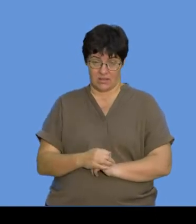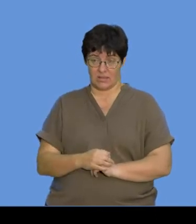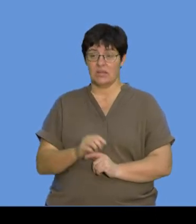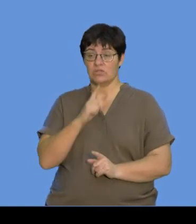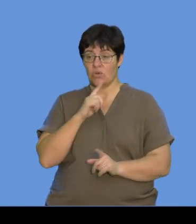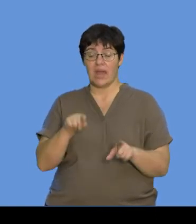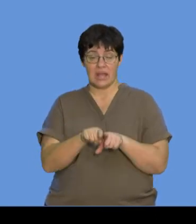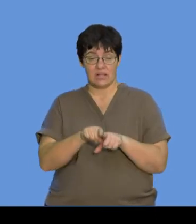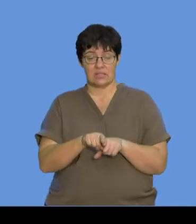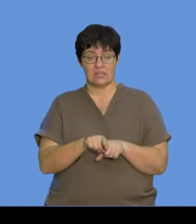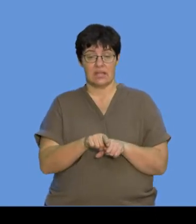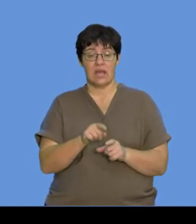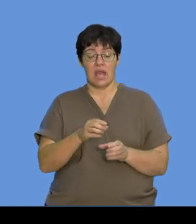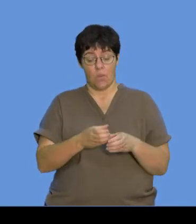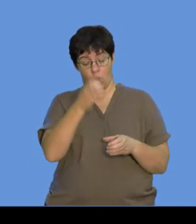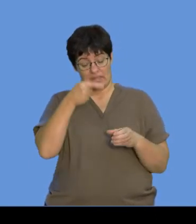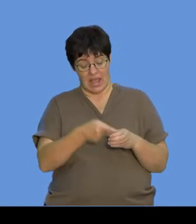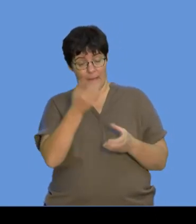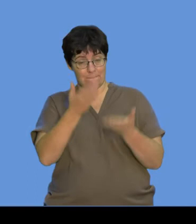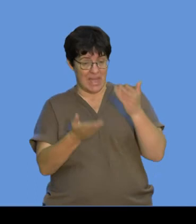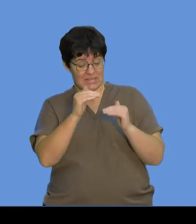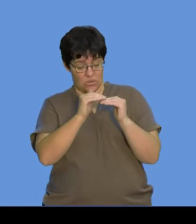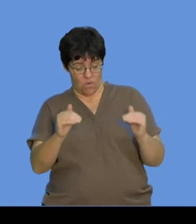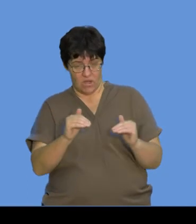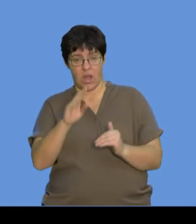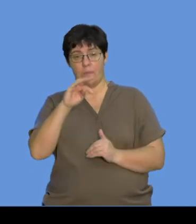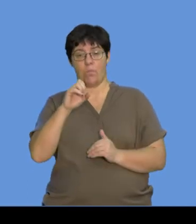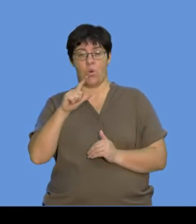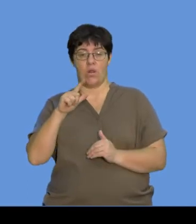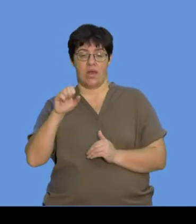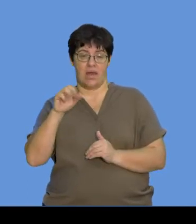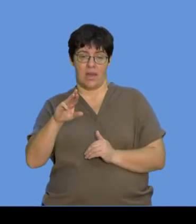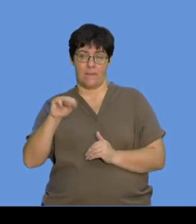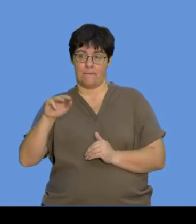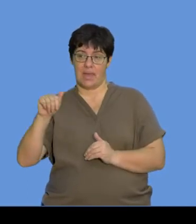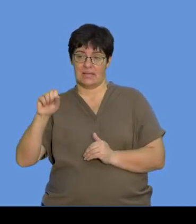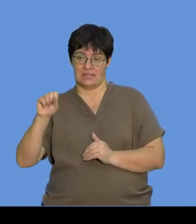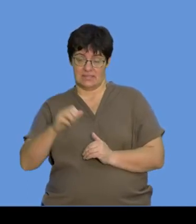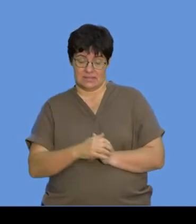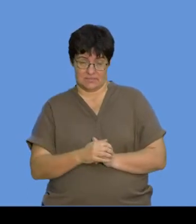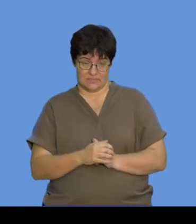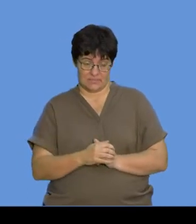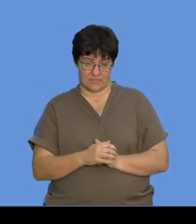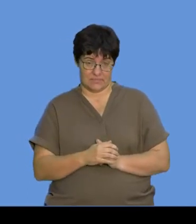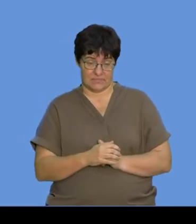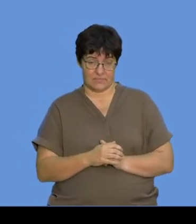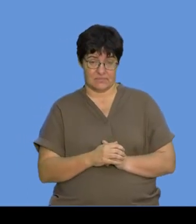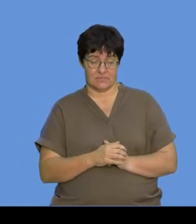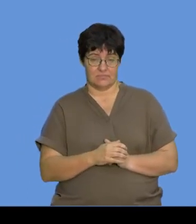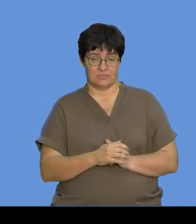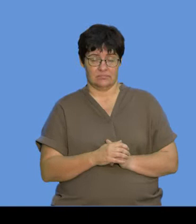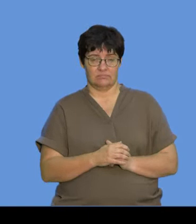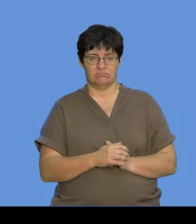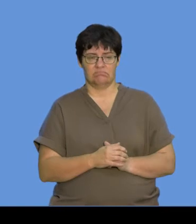moles, okay, is equals to the mass of sample of glass of water over the molar mass. So this will give us the molar mass